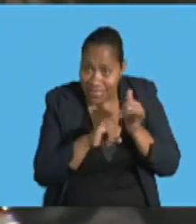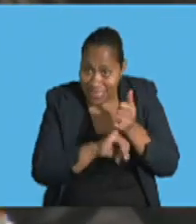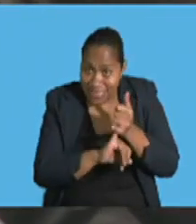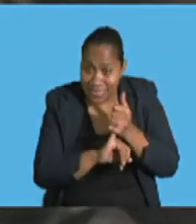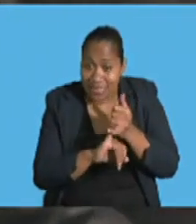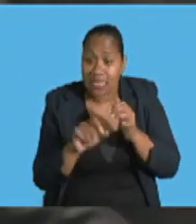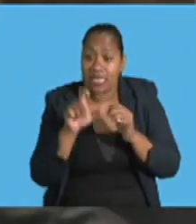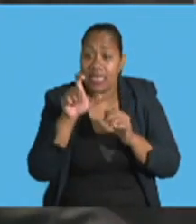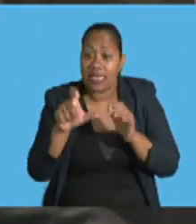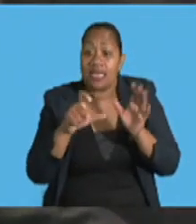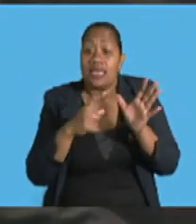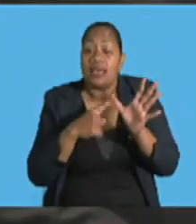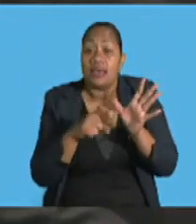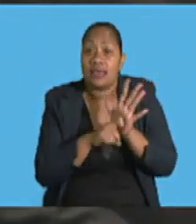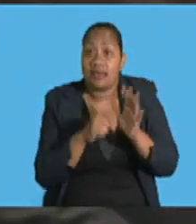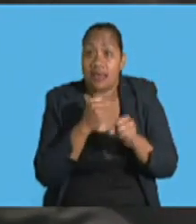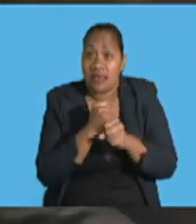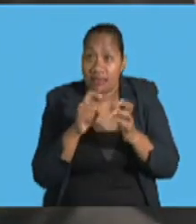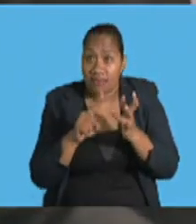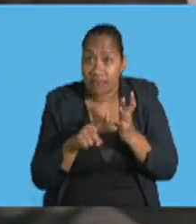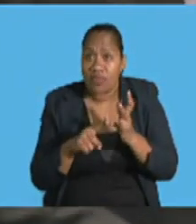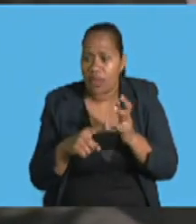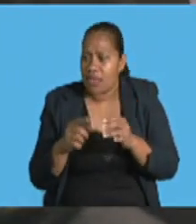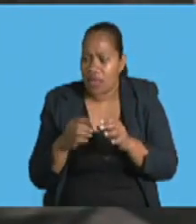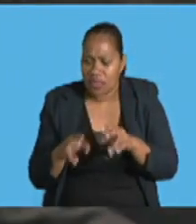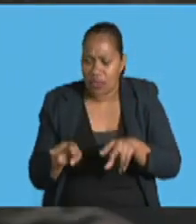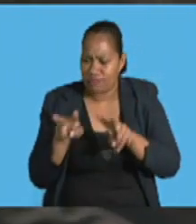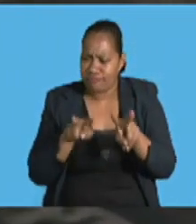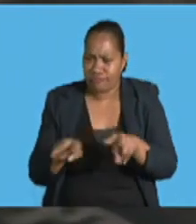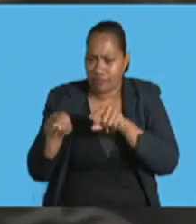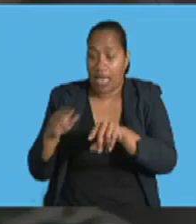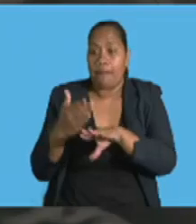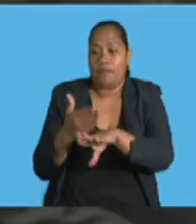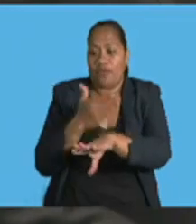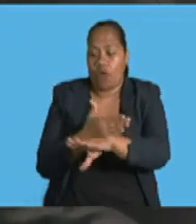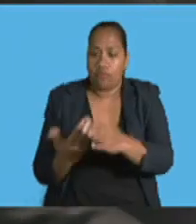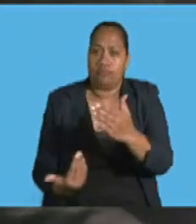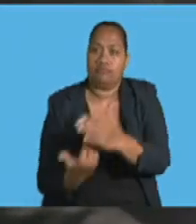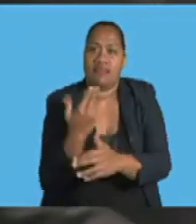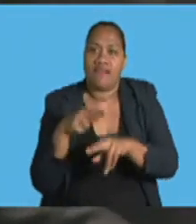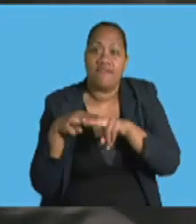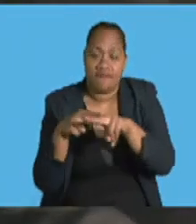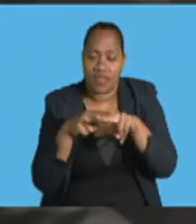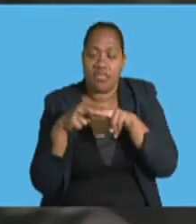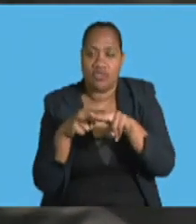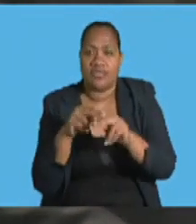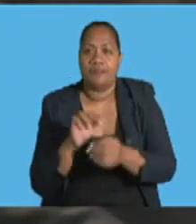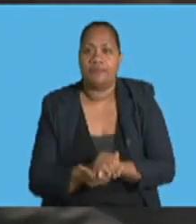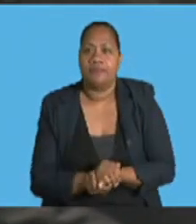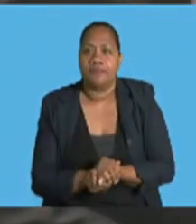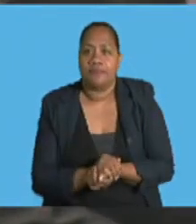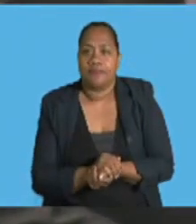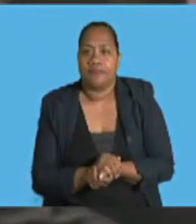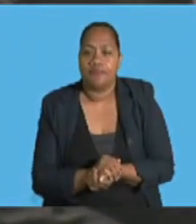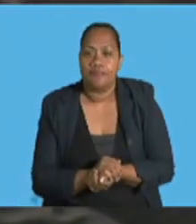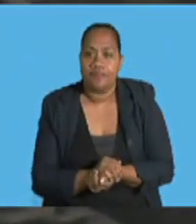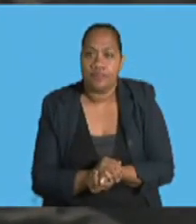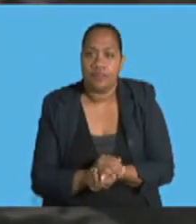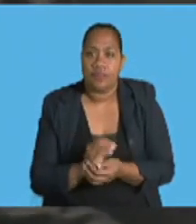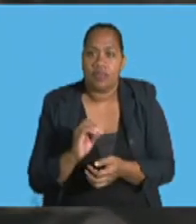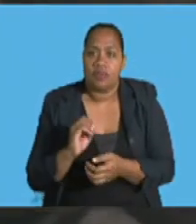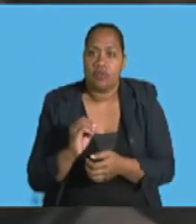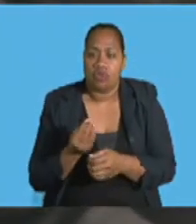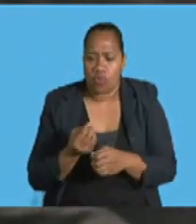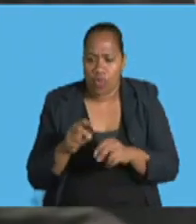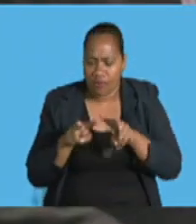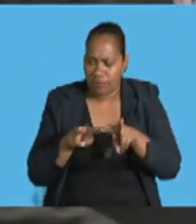of the real-time initiatives include the introduction of non-intrusive inspection equipment at both the seaports in